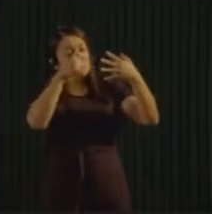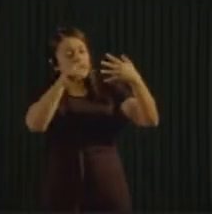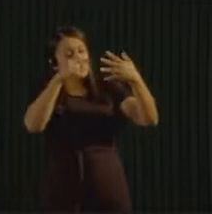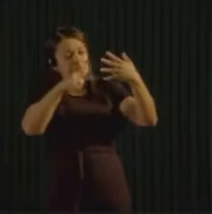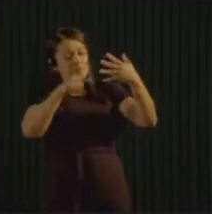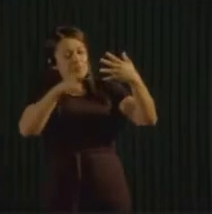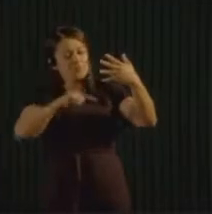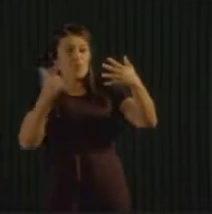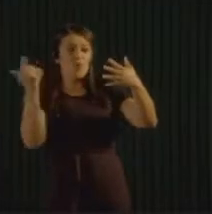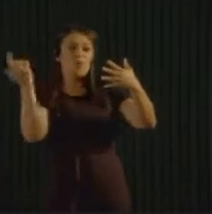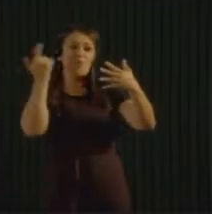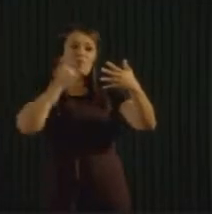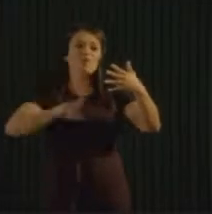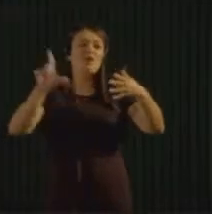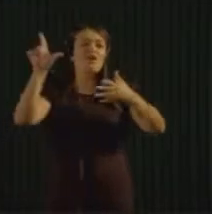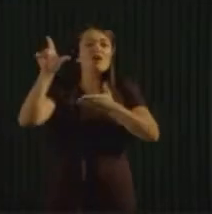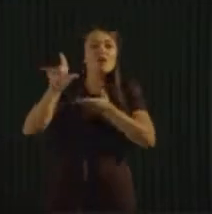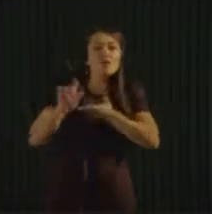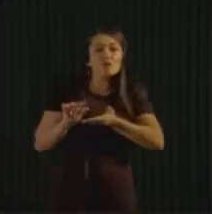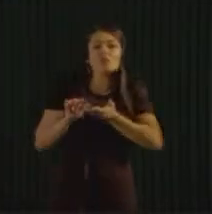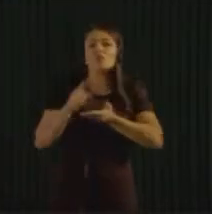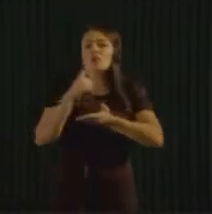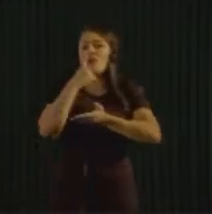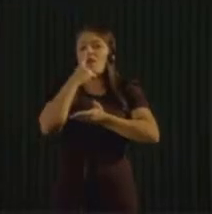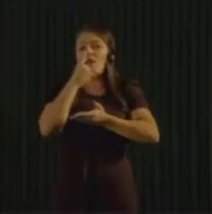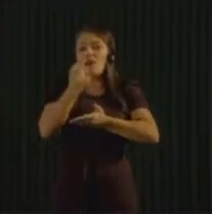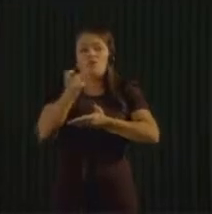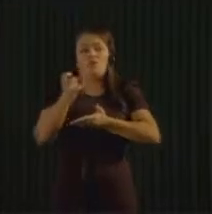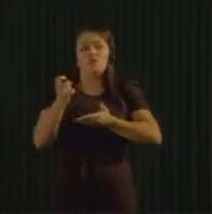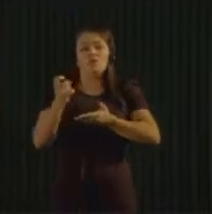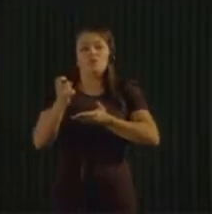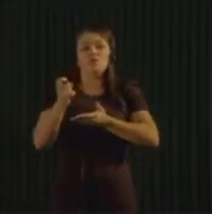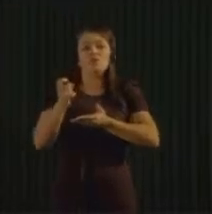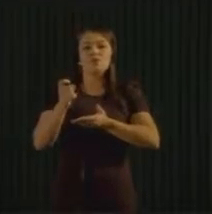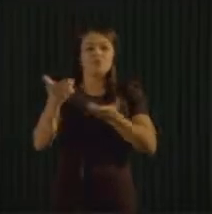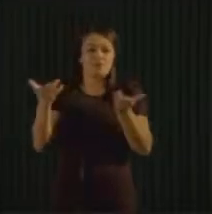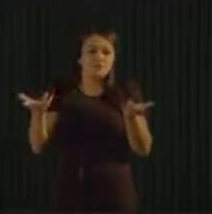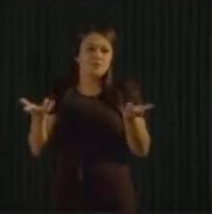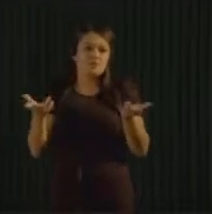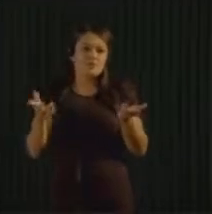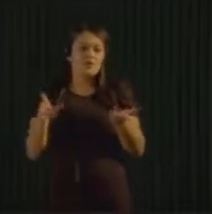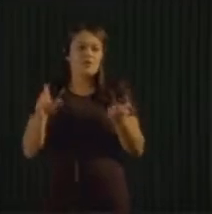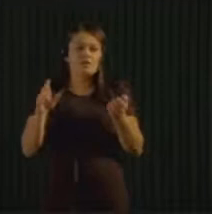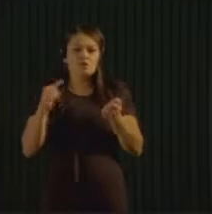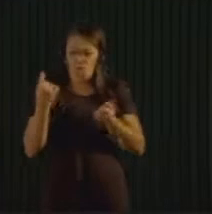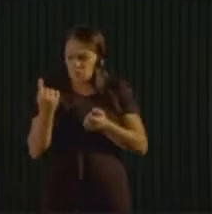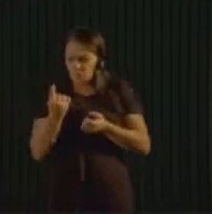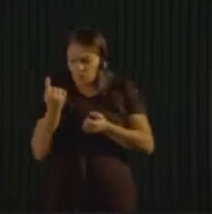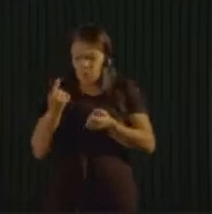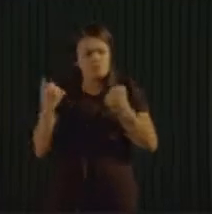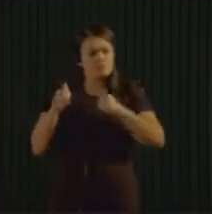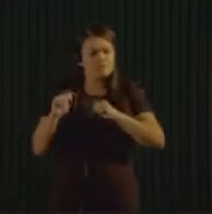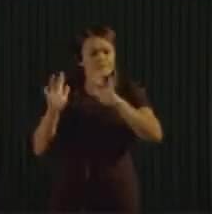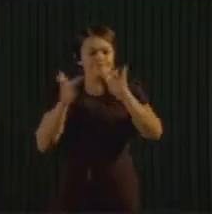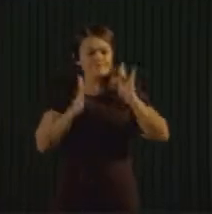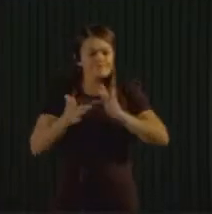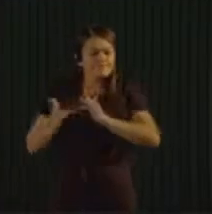use the single-use items and so on, we could also categorize different action